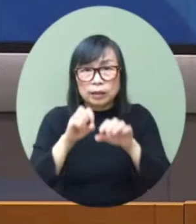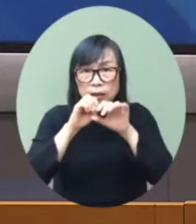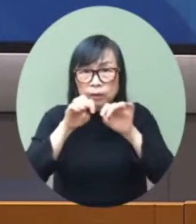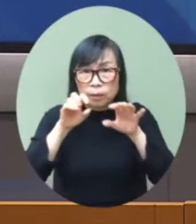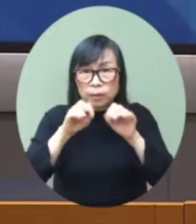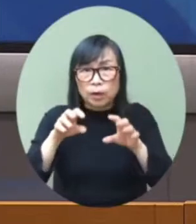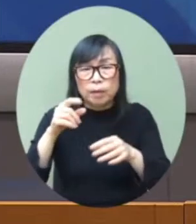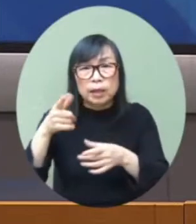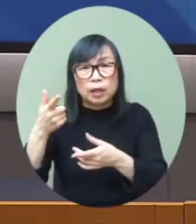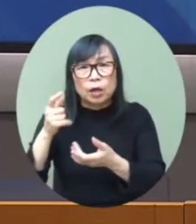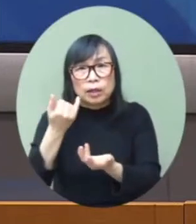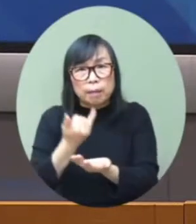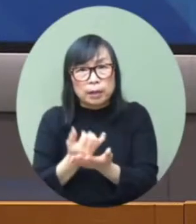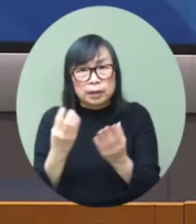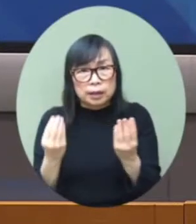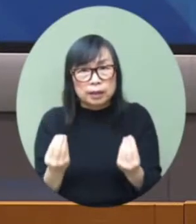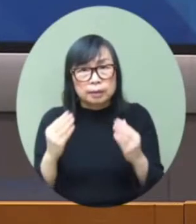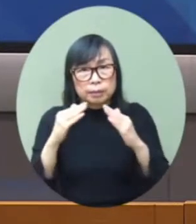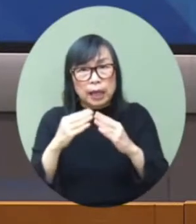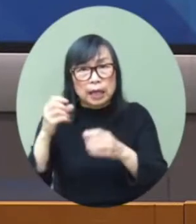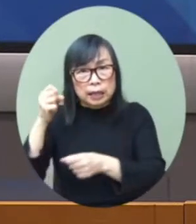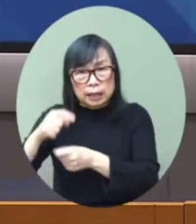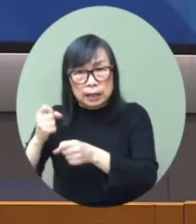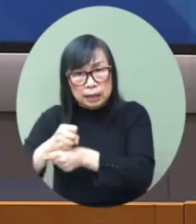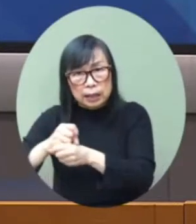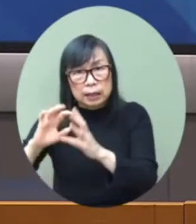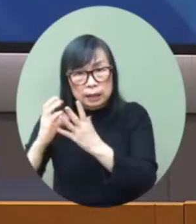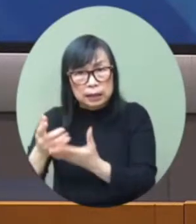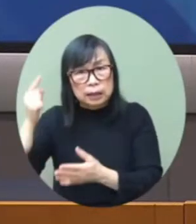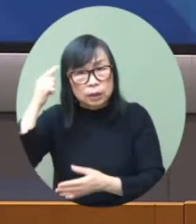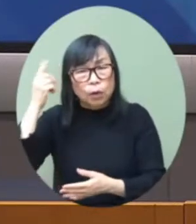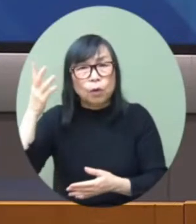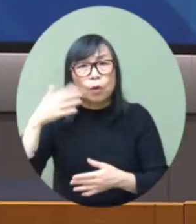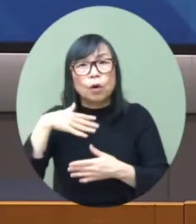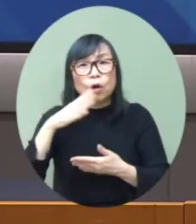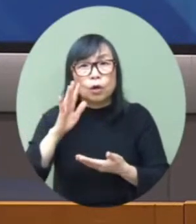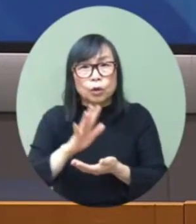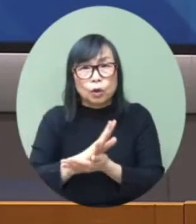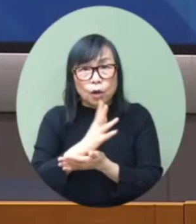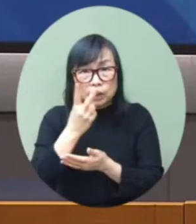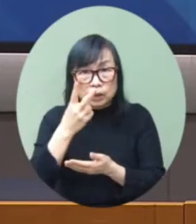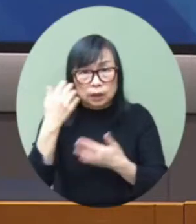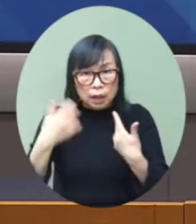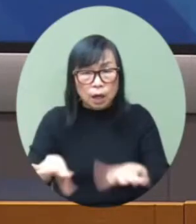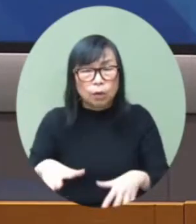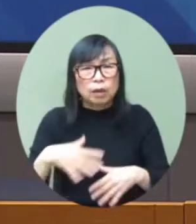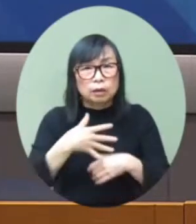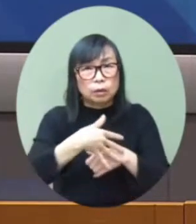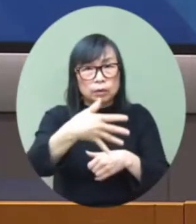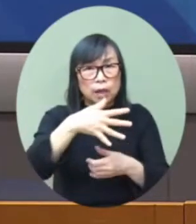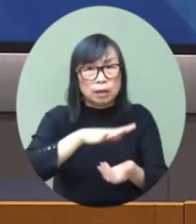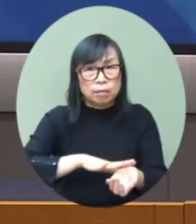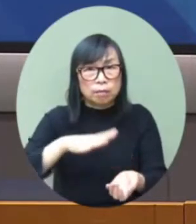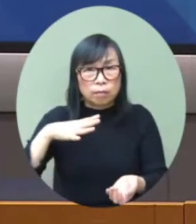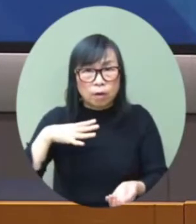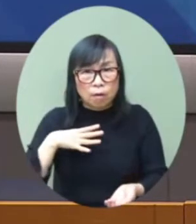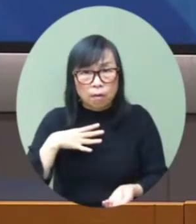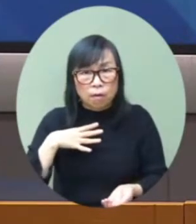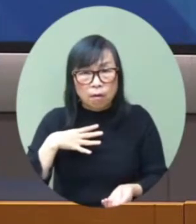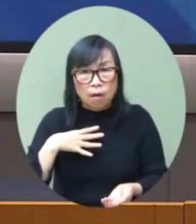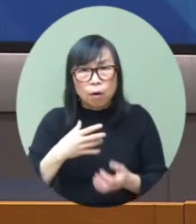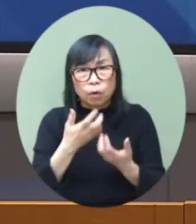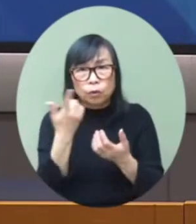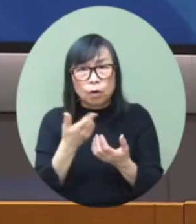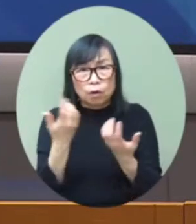revised an update and disseminated it to relevant trades. It's been 2 years. And